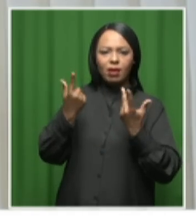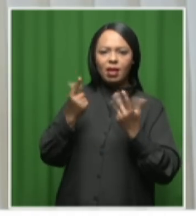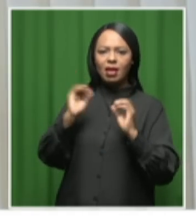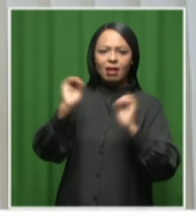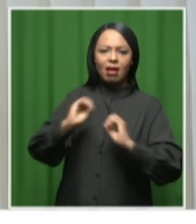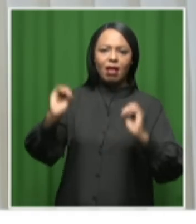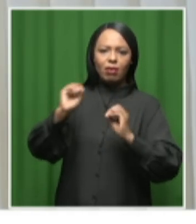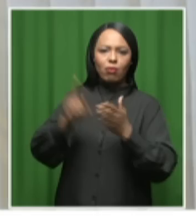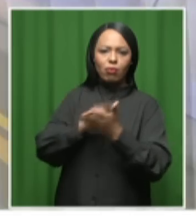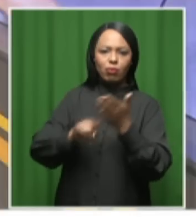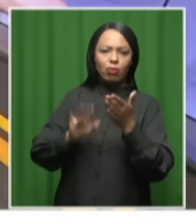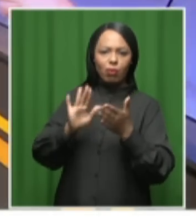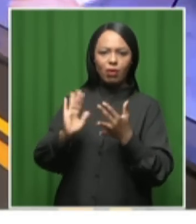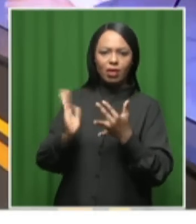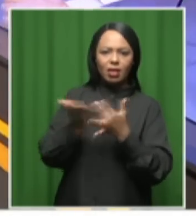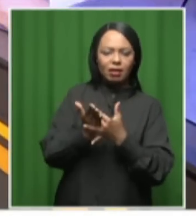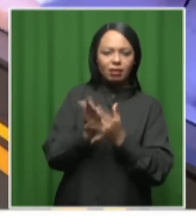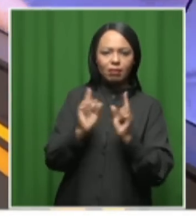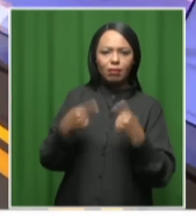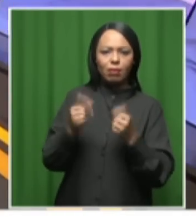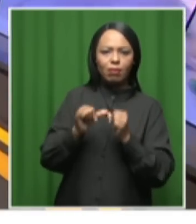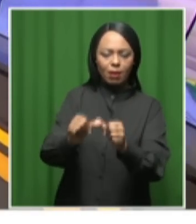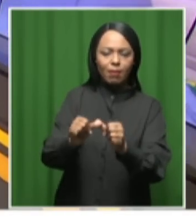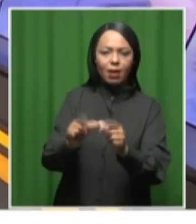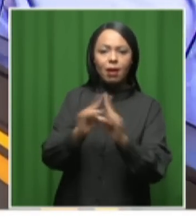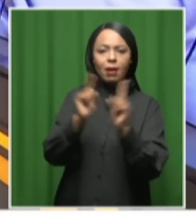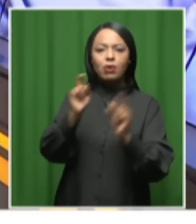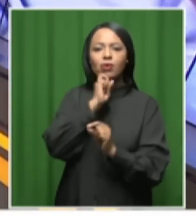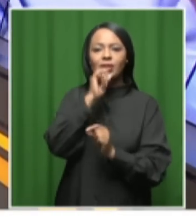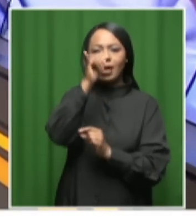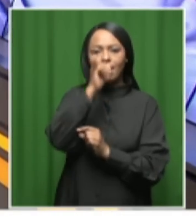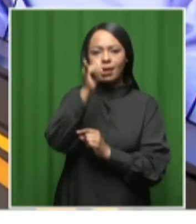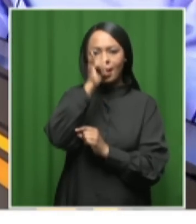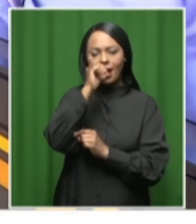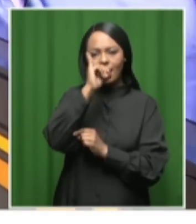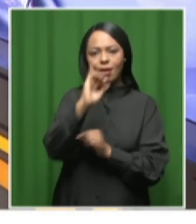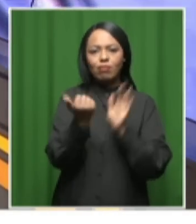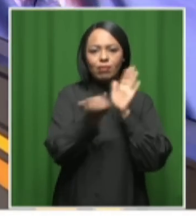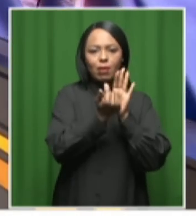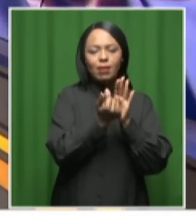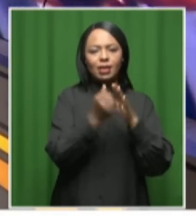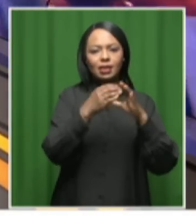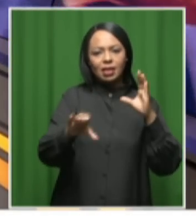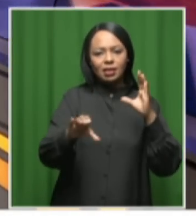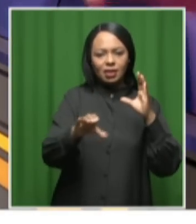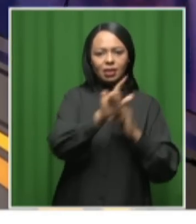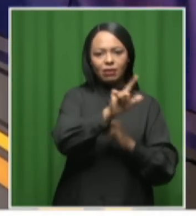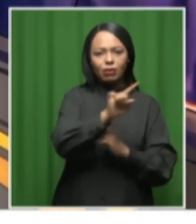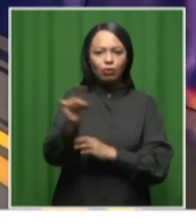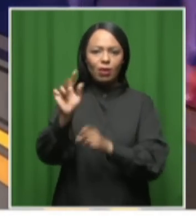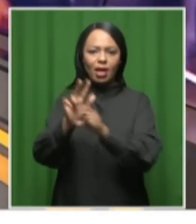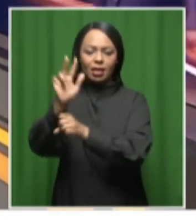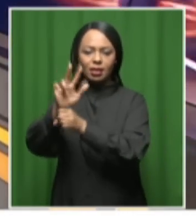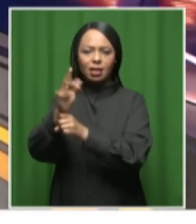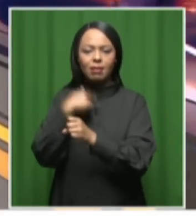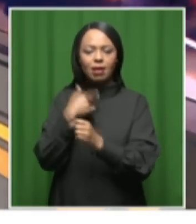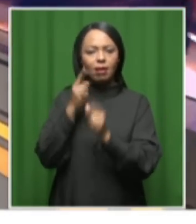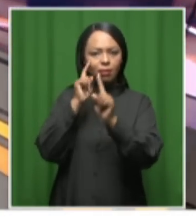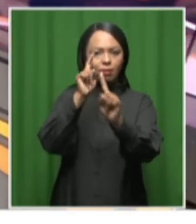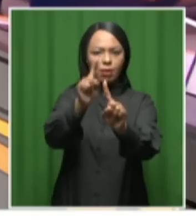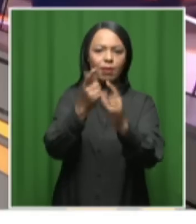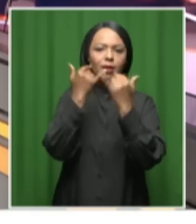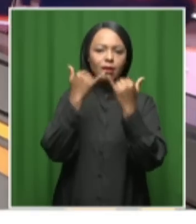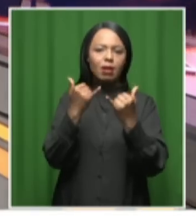matter. And in using the Criminal Procedure Act, under Section 7 to Section 18, I then intend to go the way of